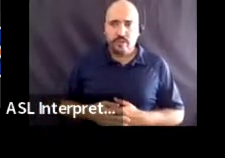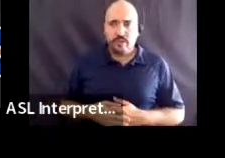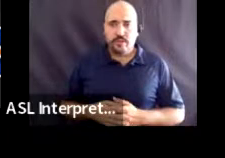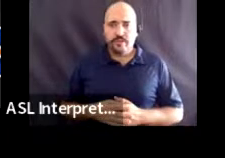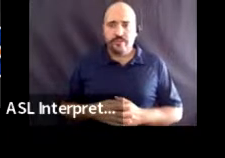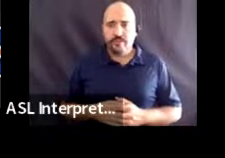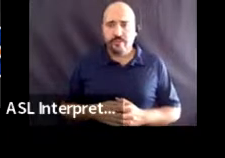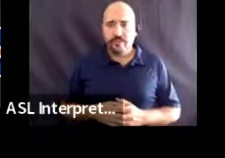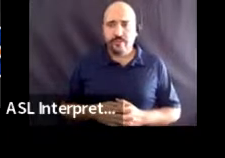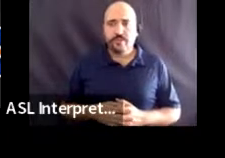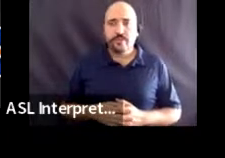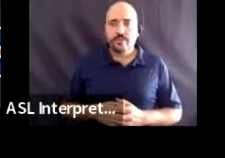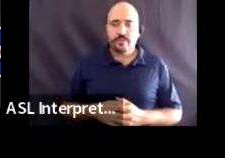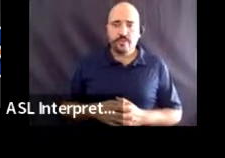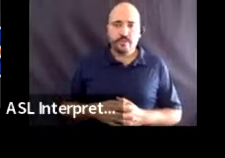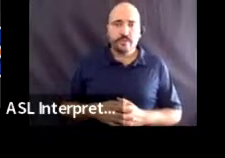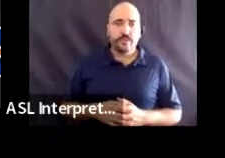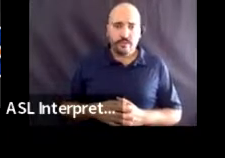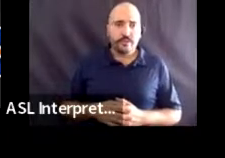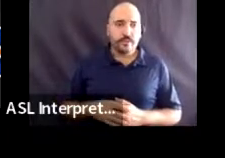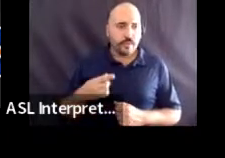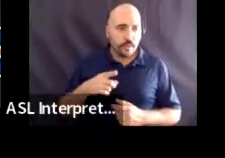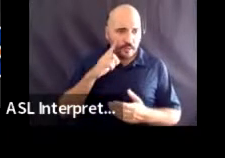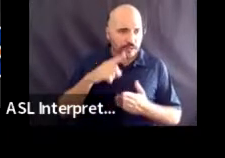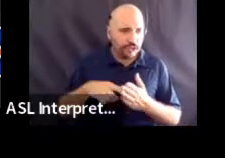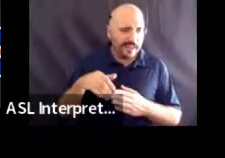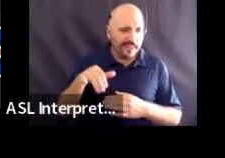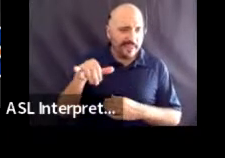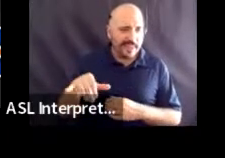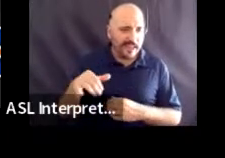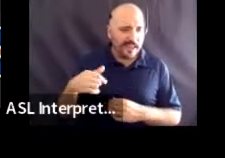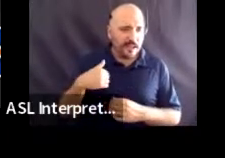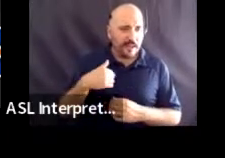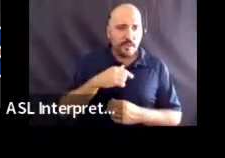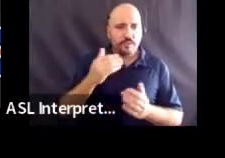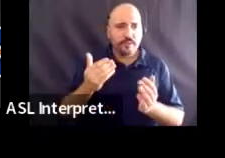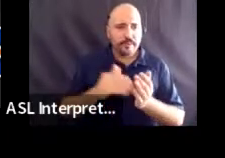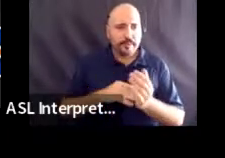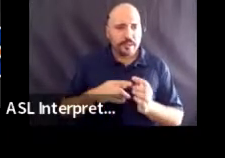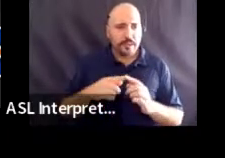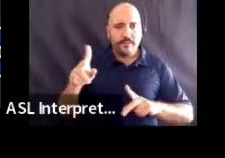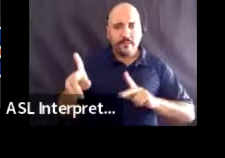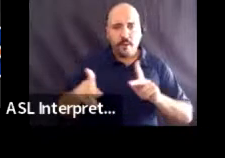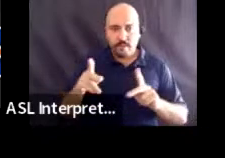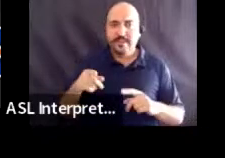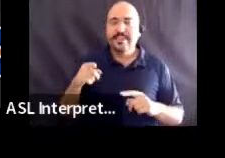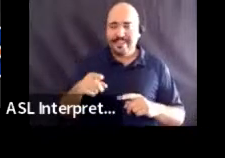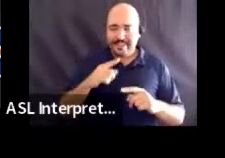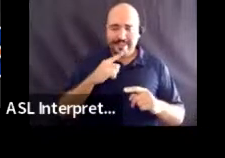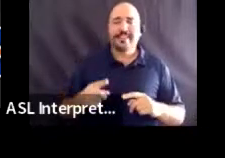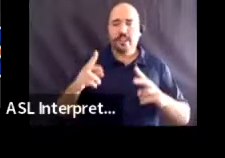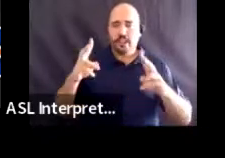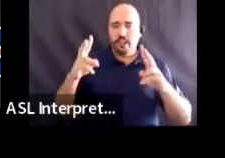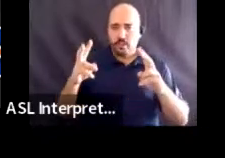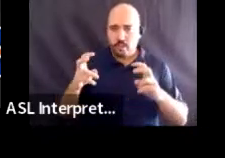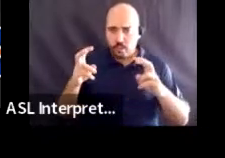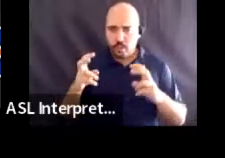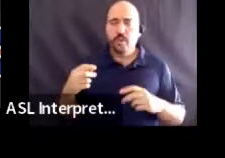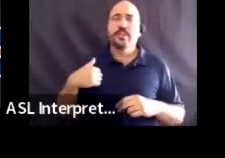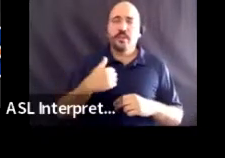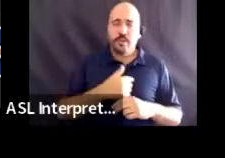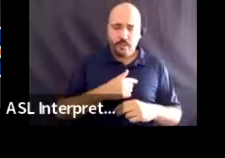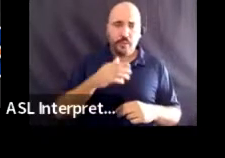And I'm while checking you check on it, we'll just repeat to folks, this is being recorded, and we will